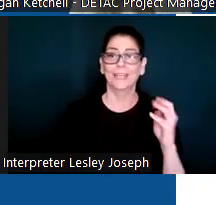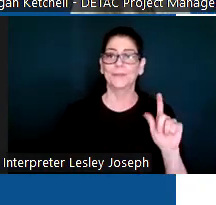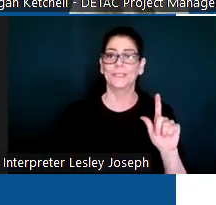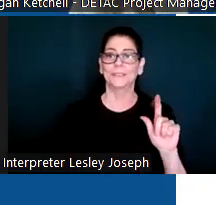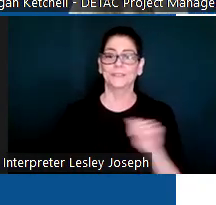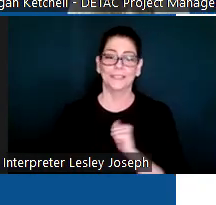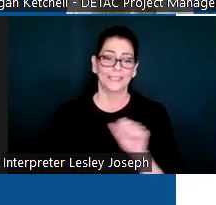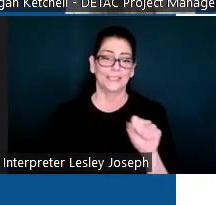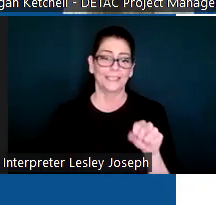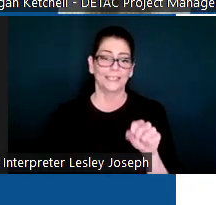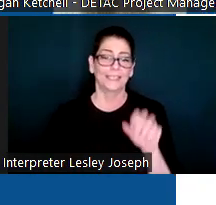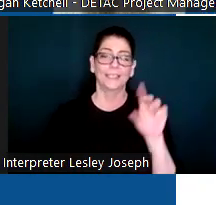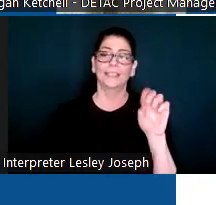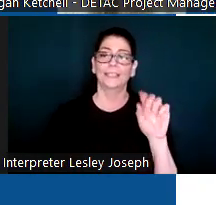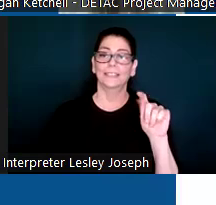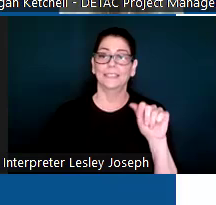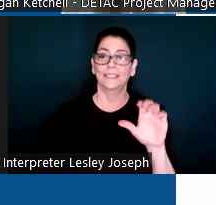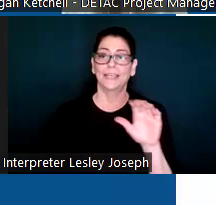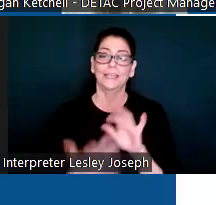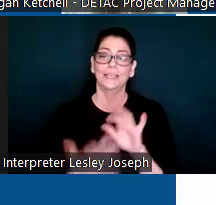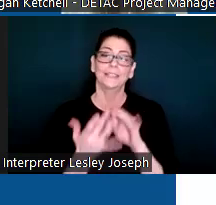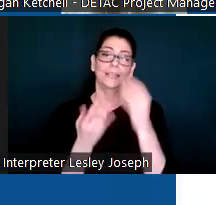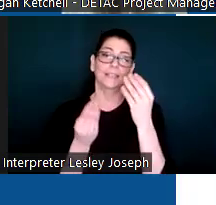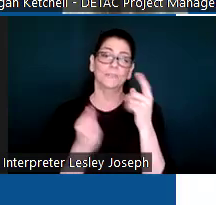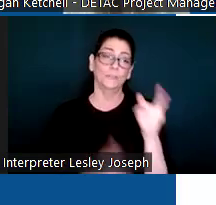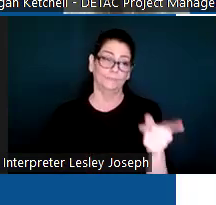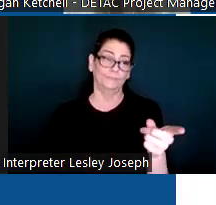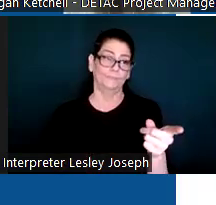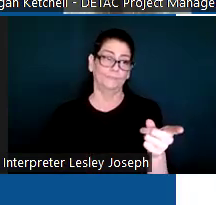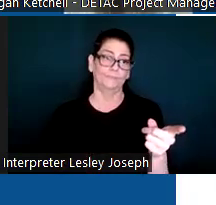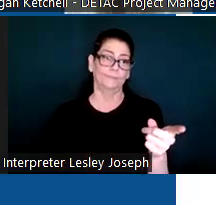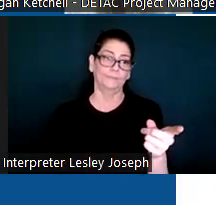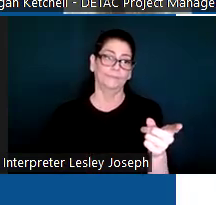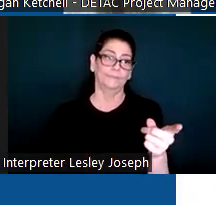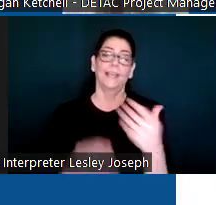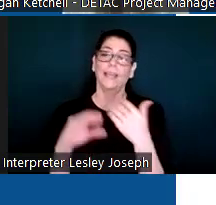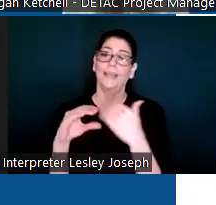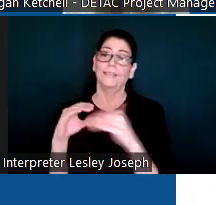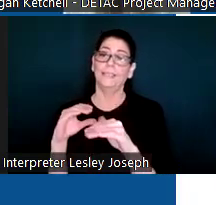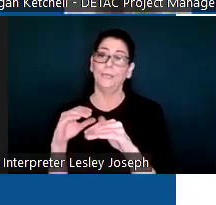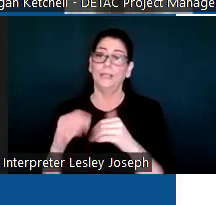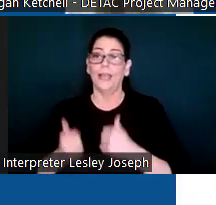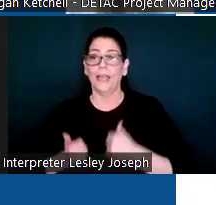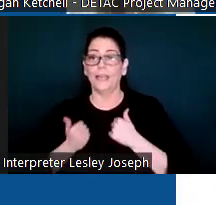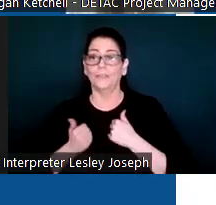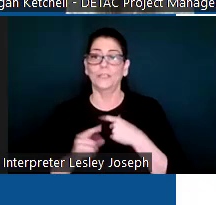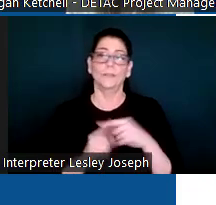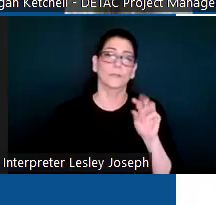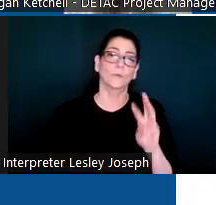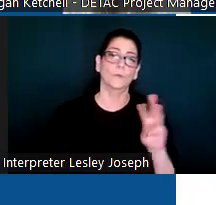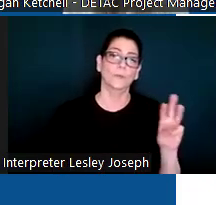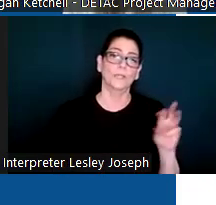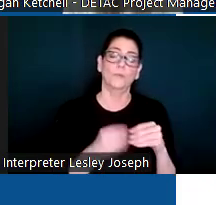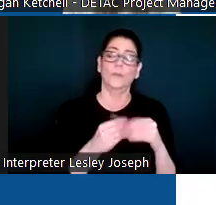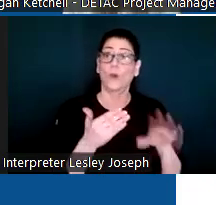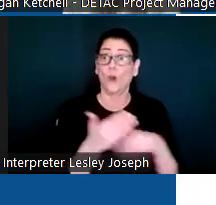And yes, so our DTAC contact information is here on the screen. We have an email account as well as a website with all of those resources